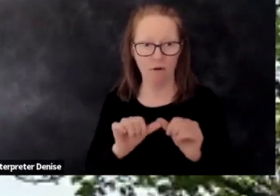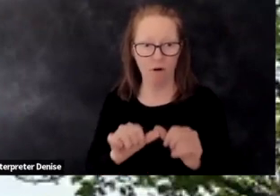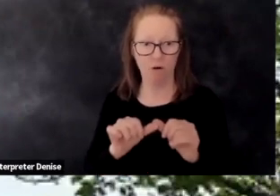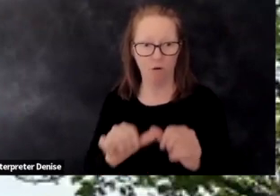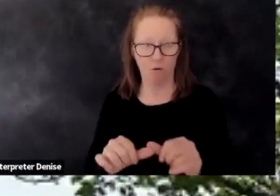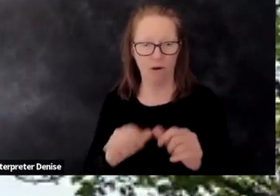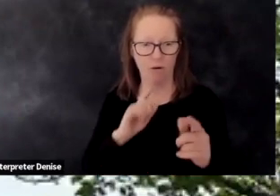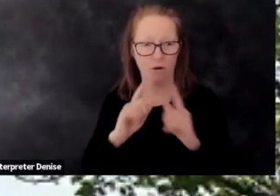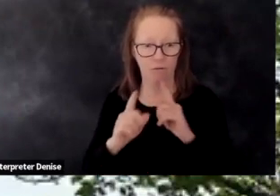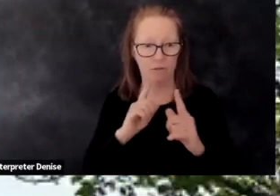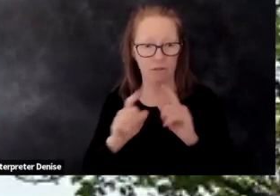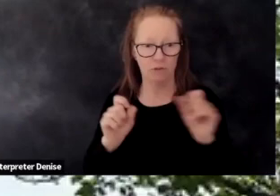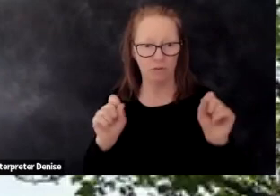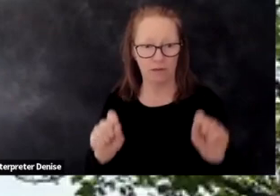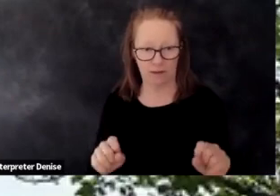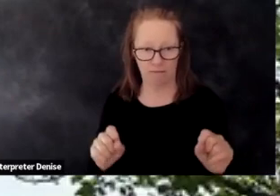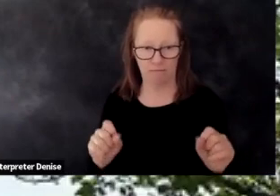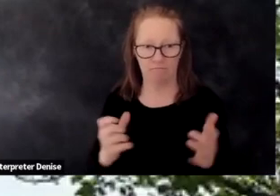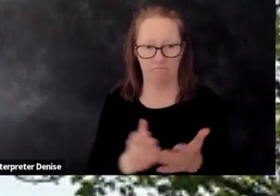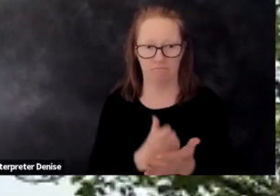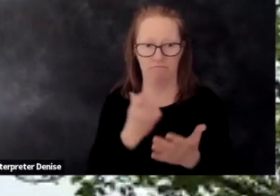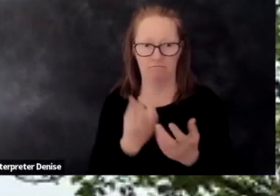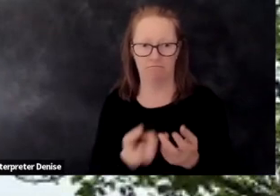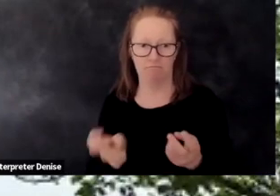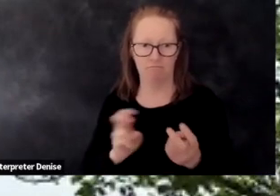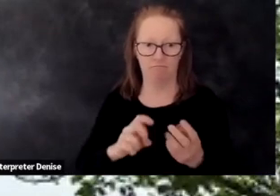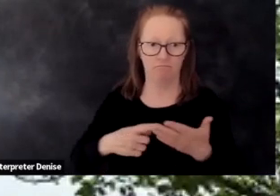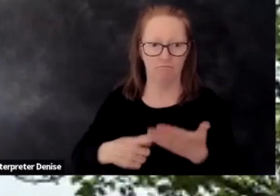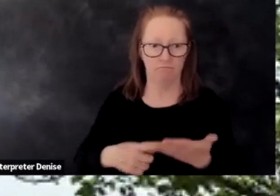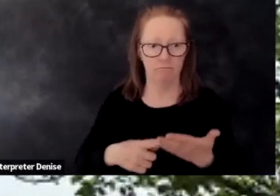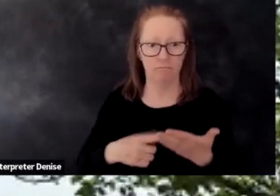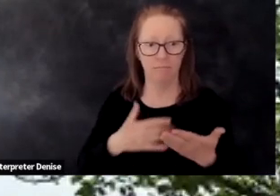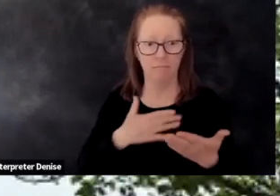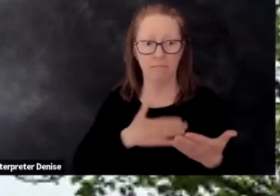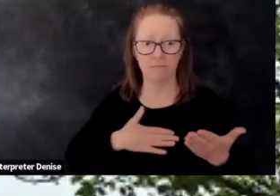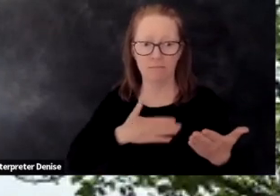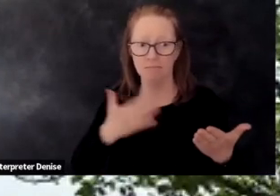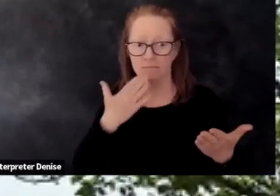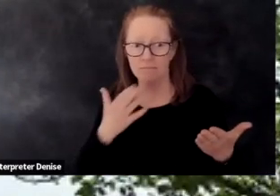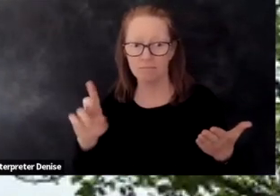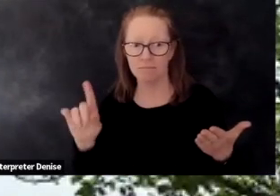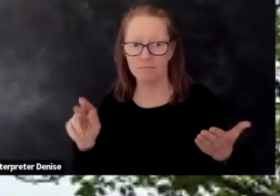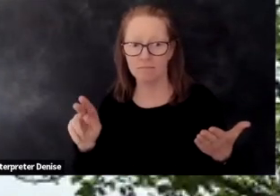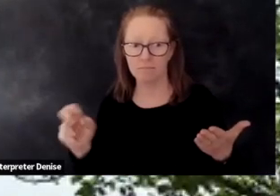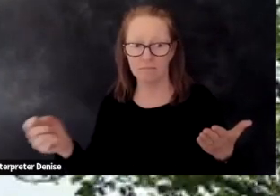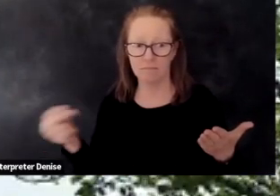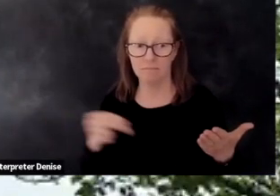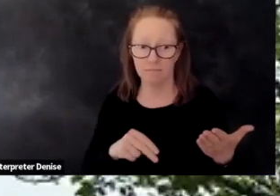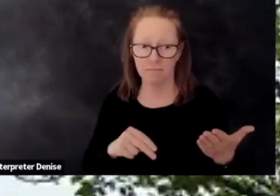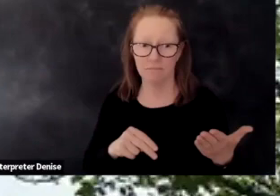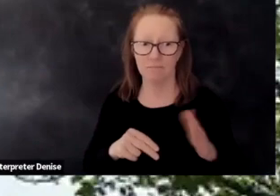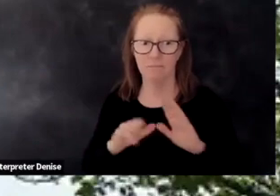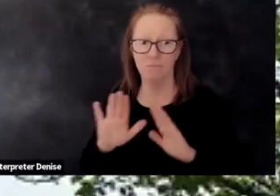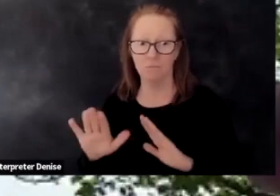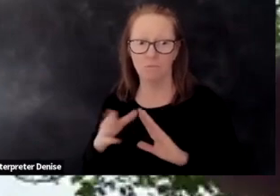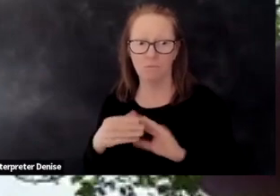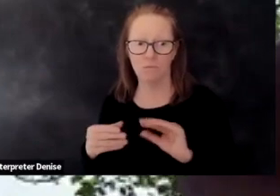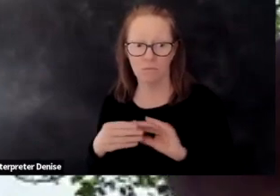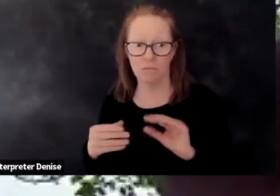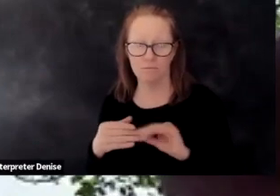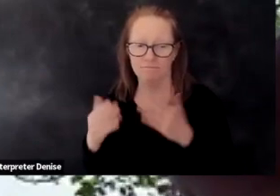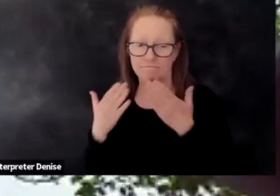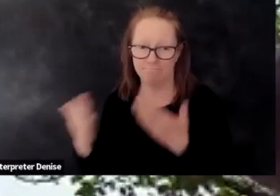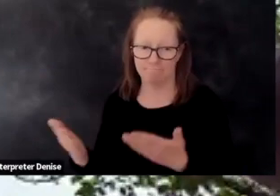continue to have, and really appreciate you joining us tonight, Diane. And just want to thank you again for the comments. So